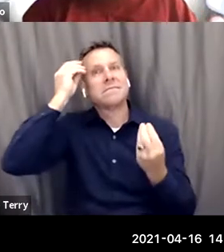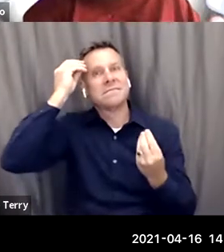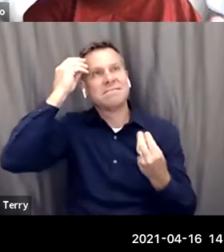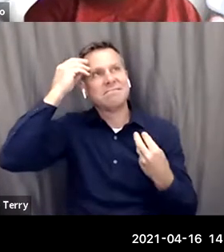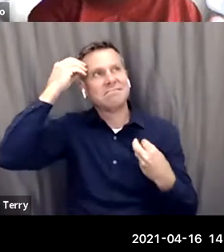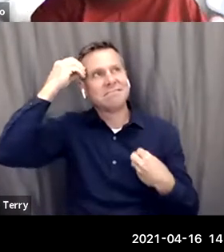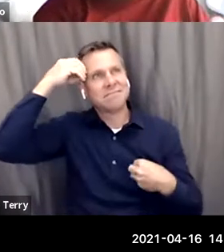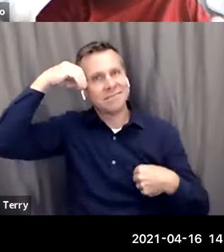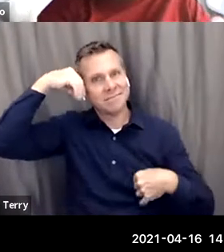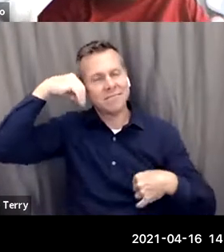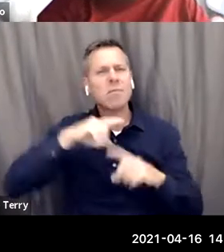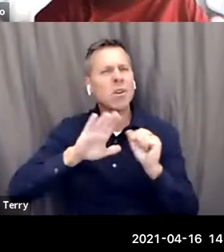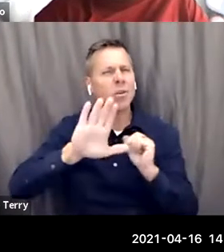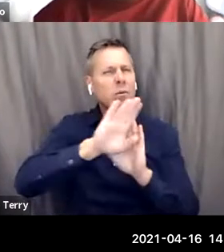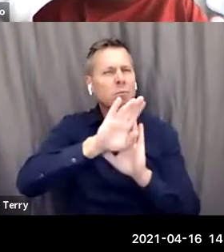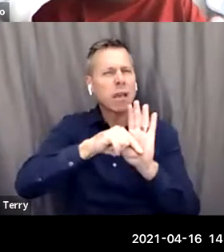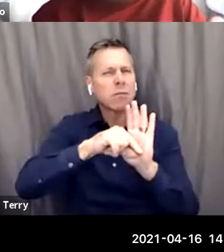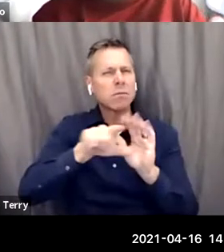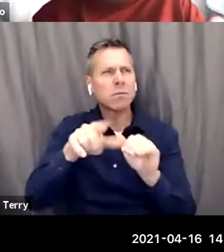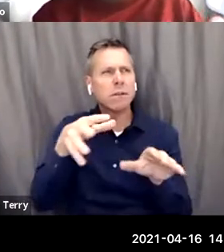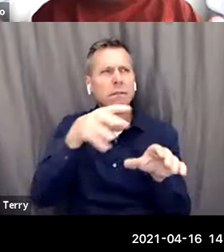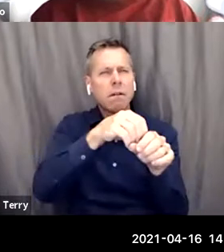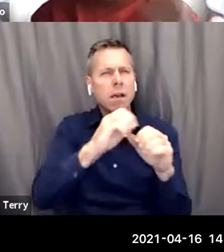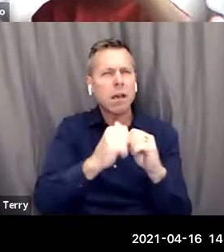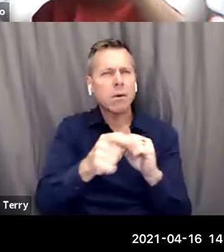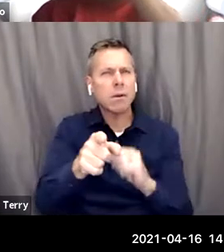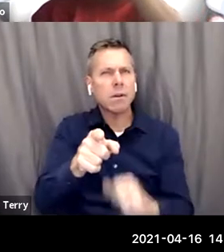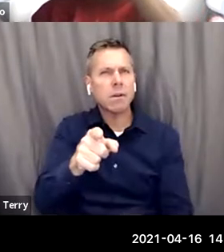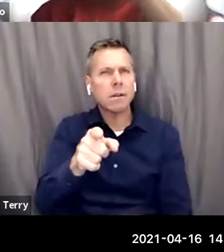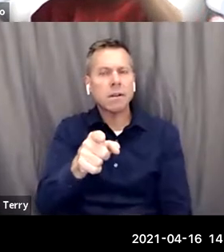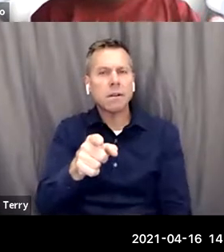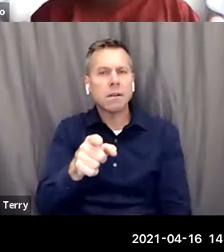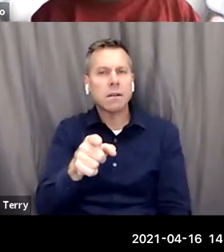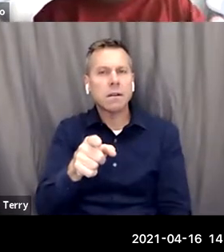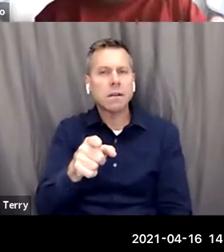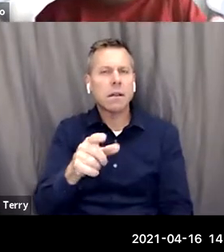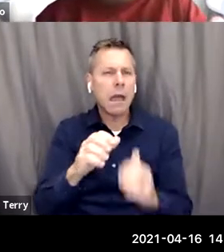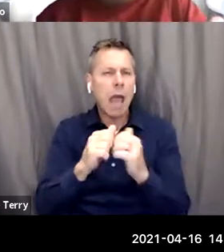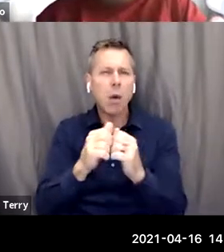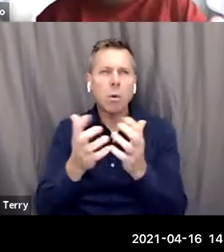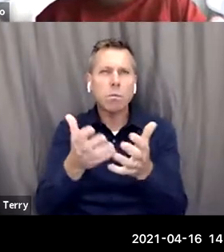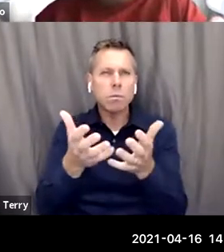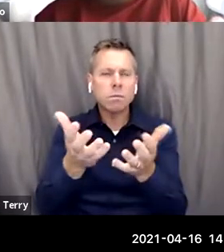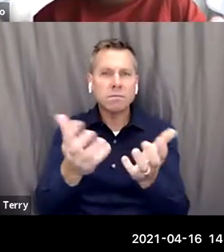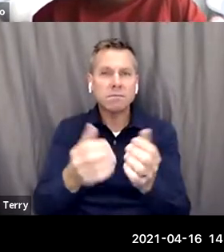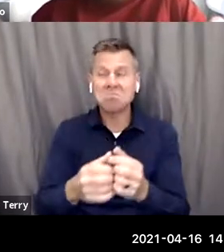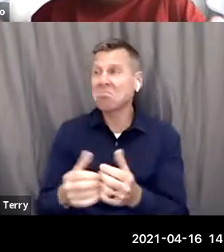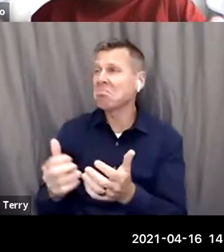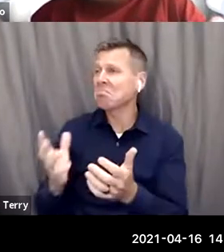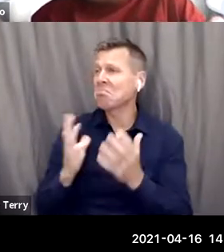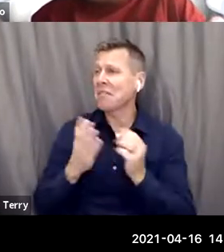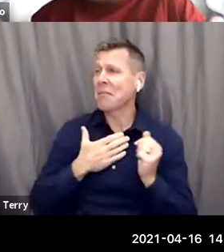what is your background? How did you get involved with this program? Or how did you? Yeah, sure. I'm happy to